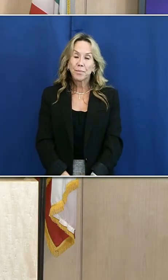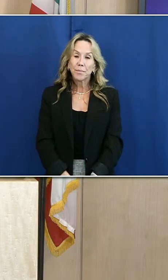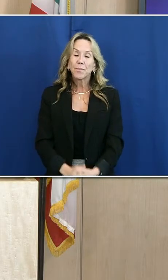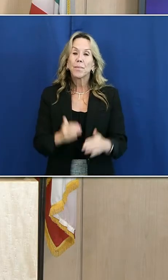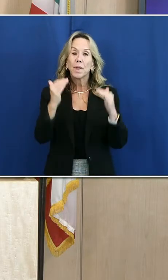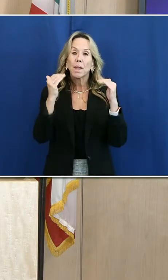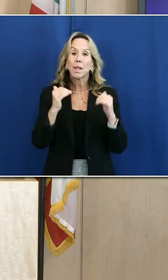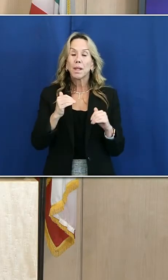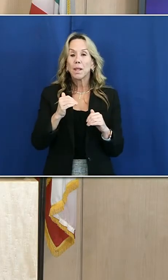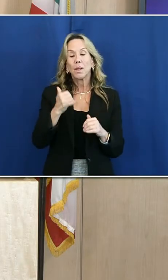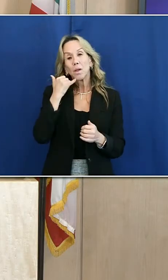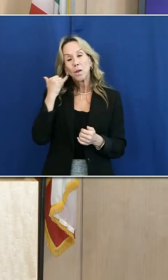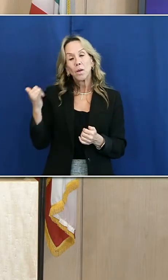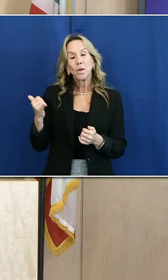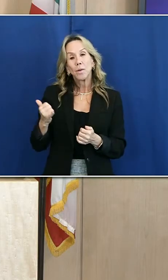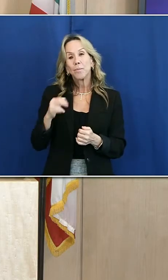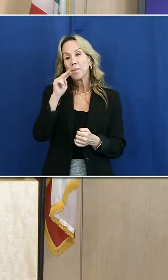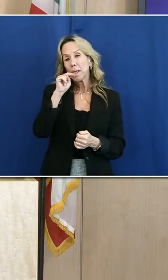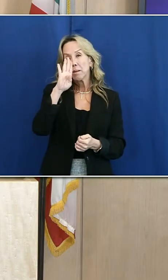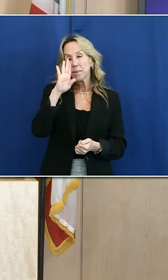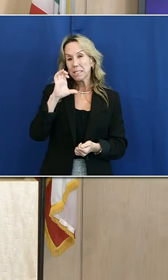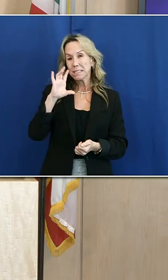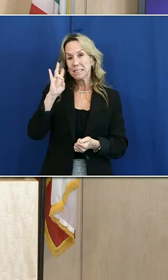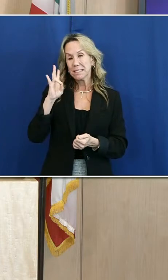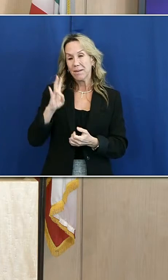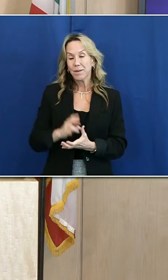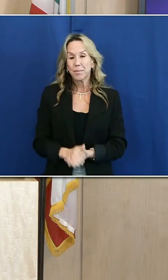Our next caller is Artie Ojeda from NBC7.